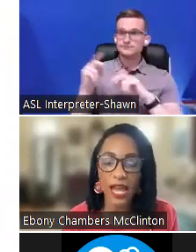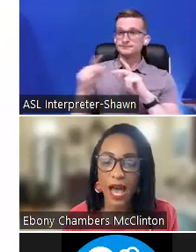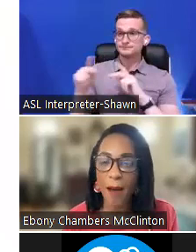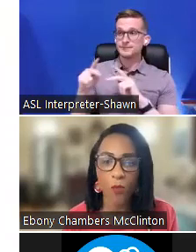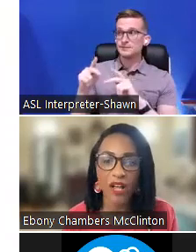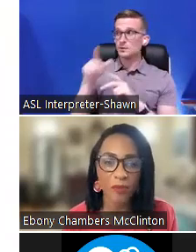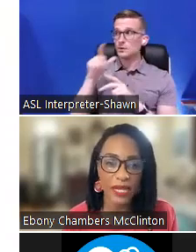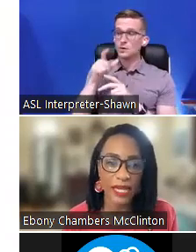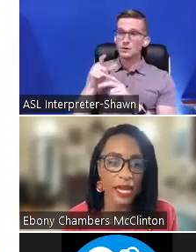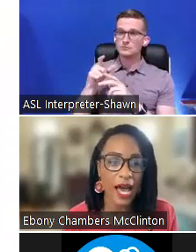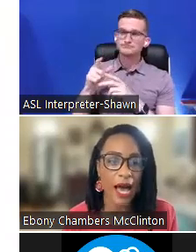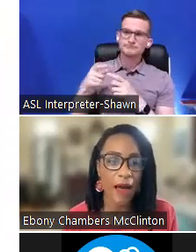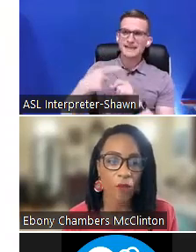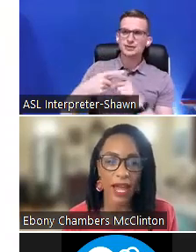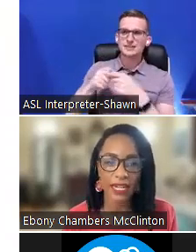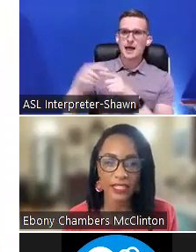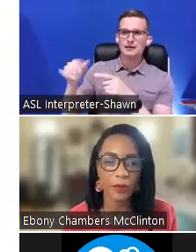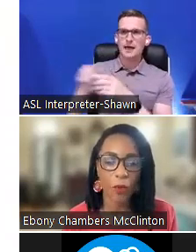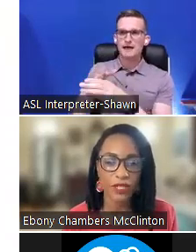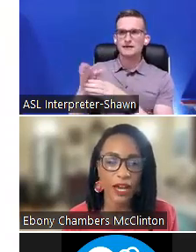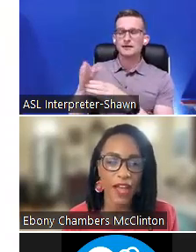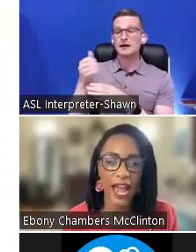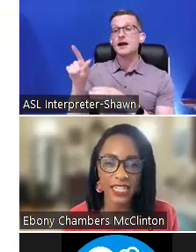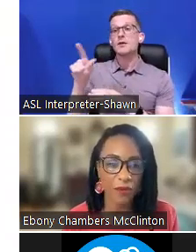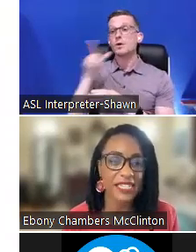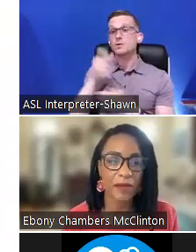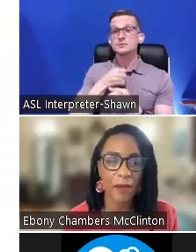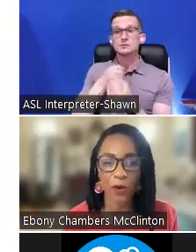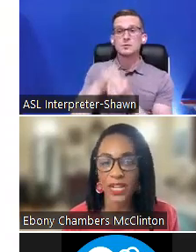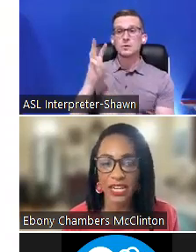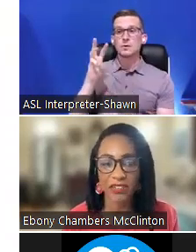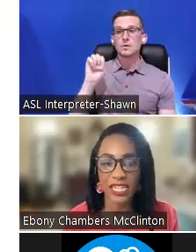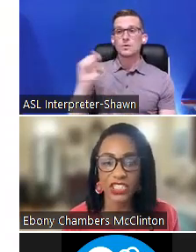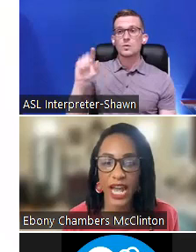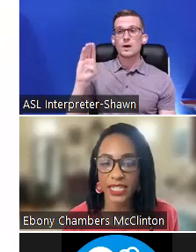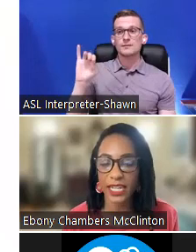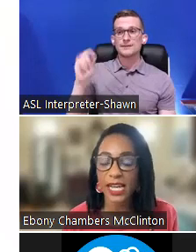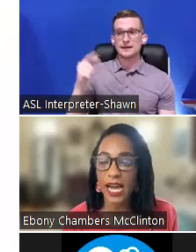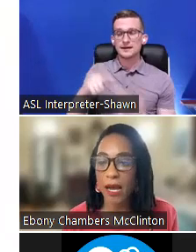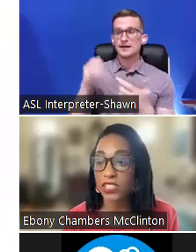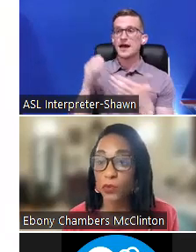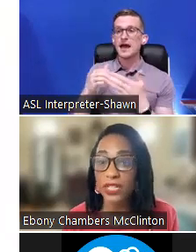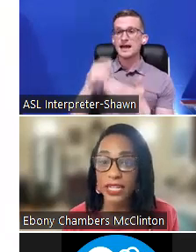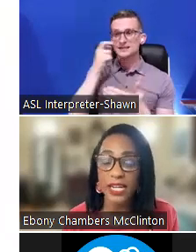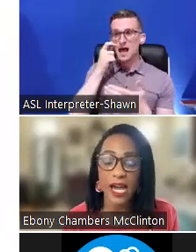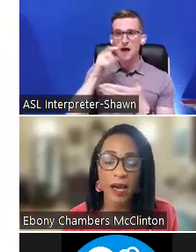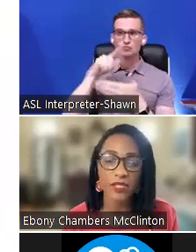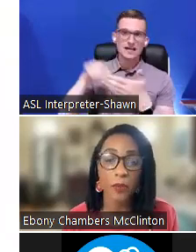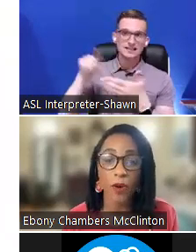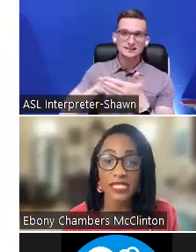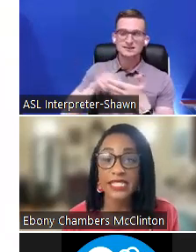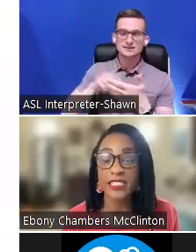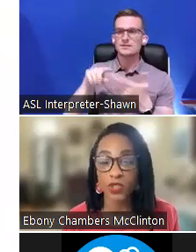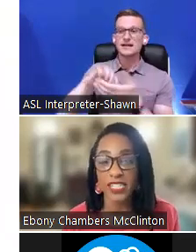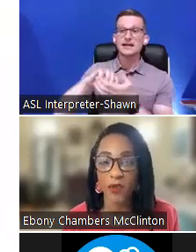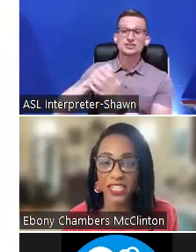supporting well-being and support of anti-racism, equity, and intersectionality to really